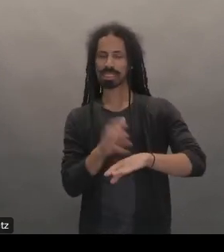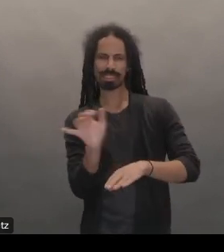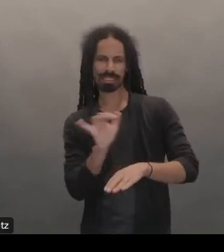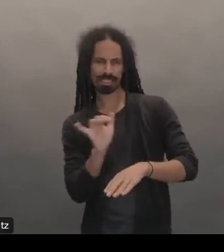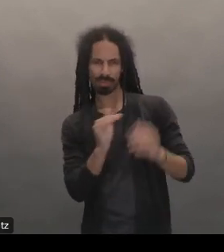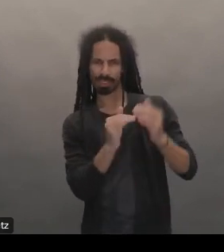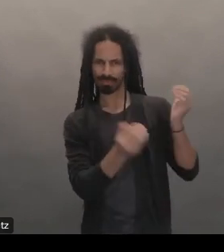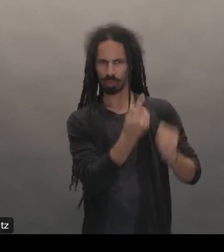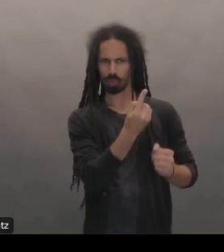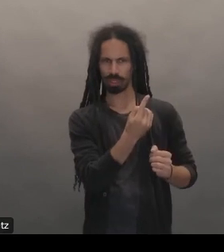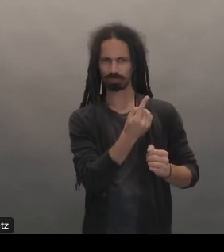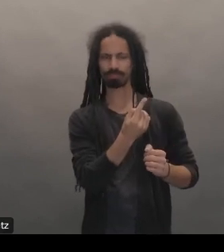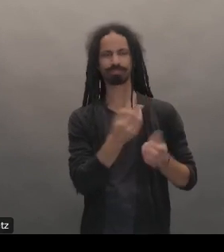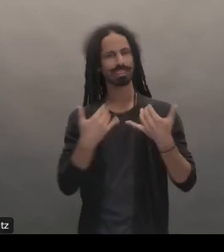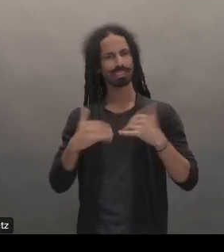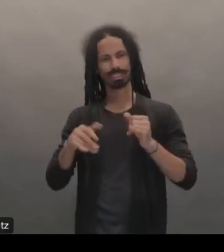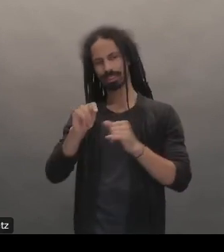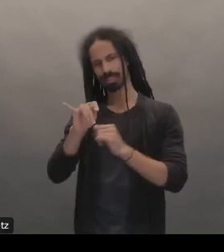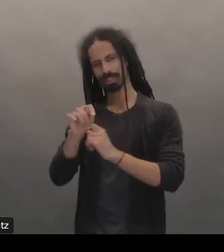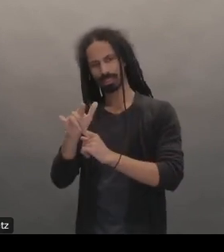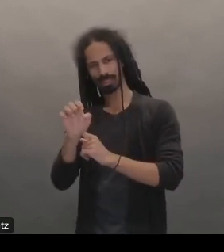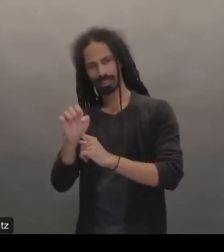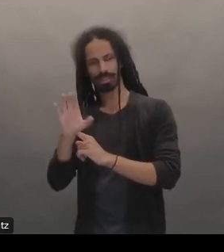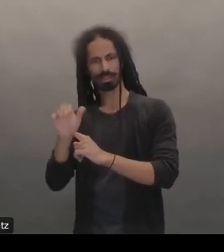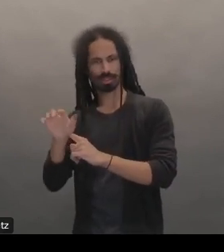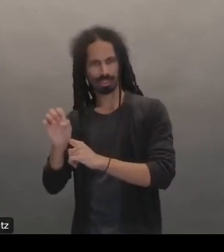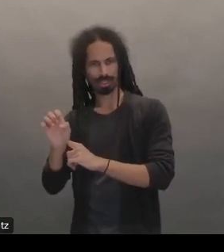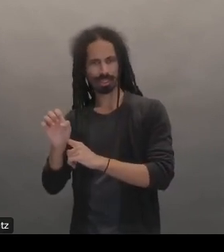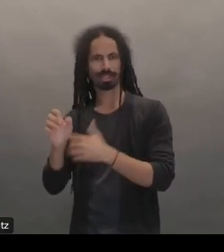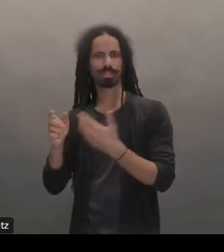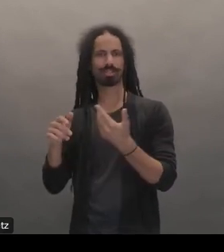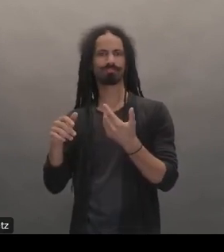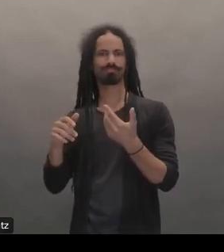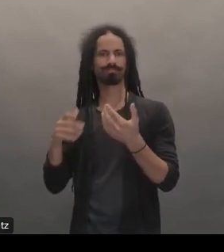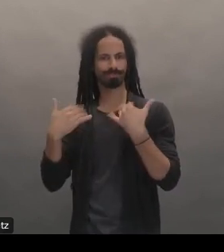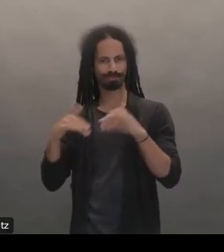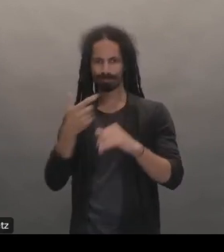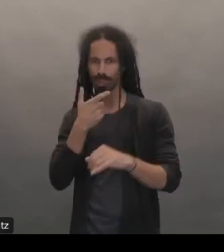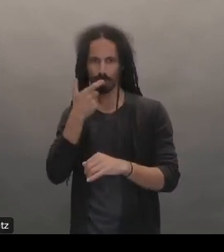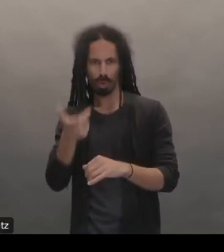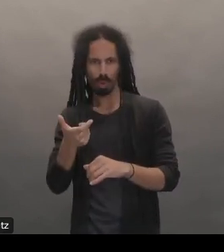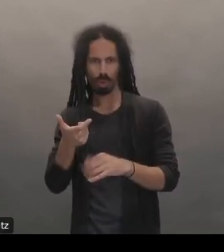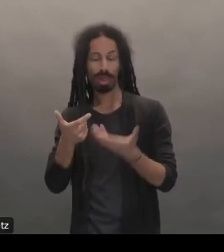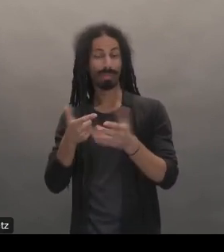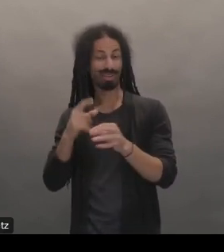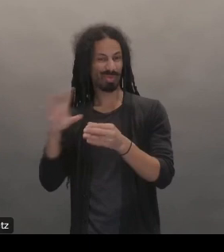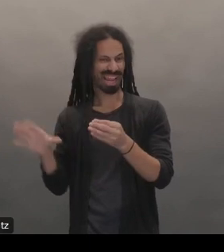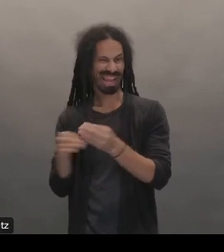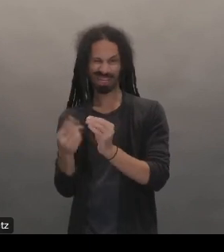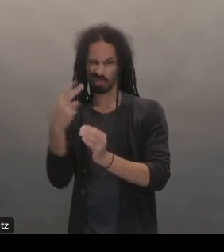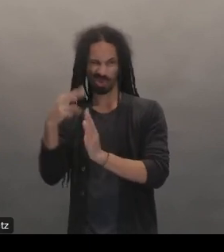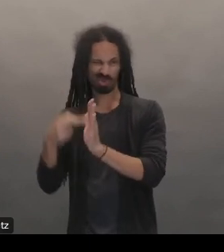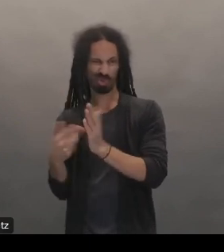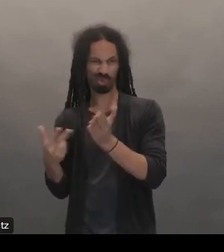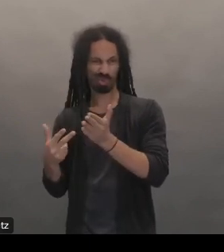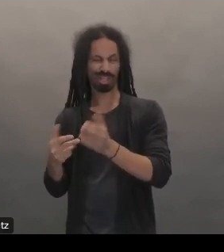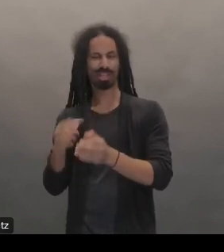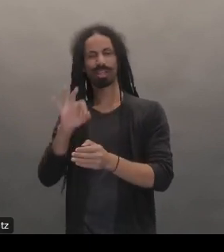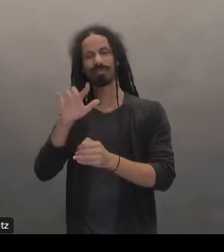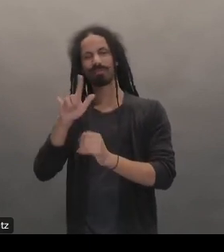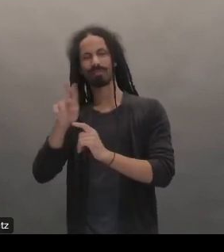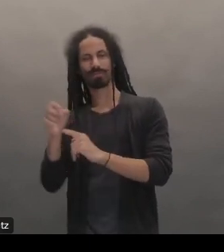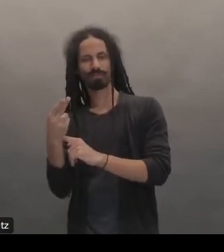case, it is bolded. The difference is that it is flush left. So when reading an APA